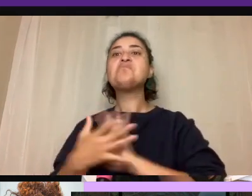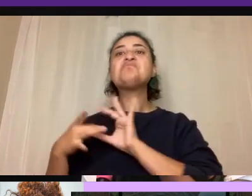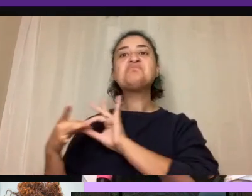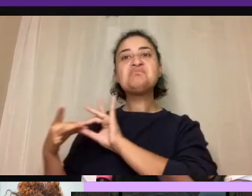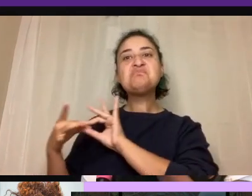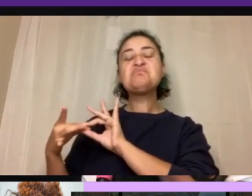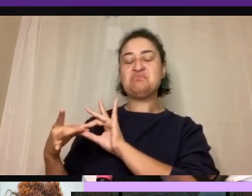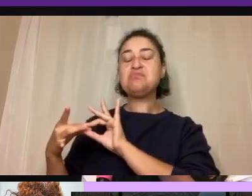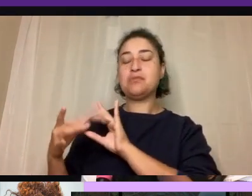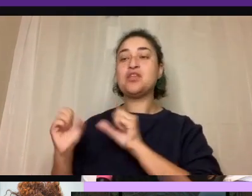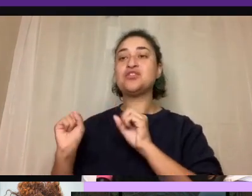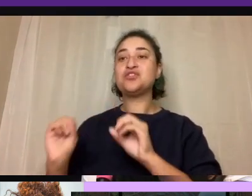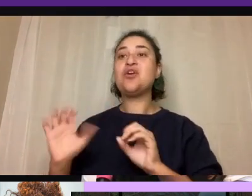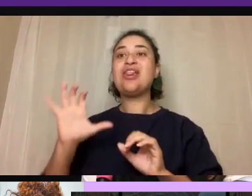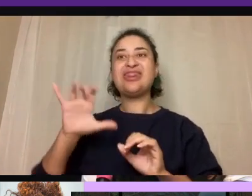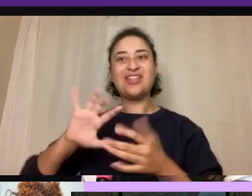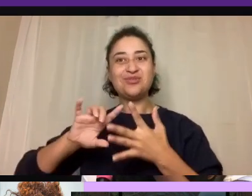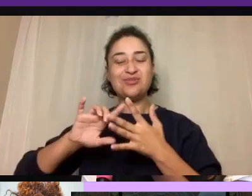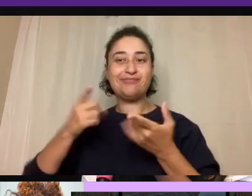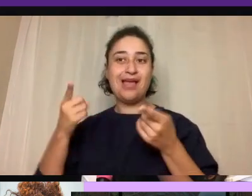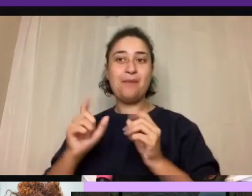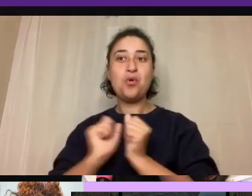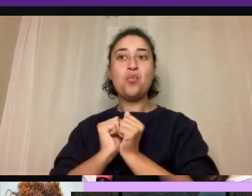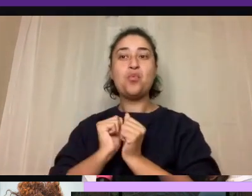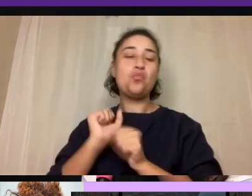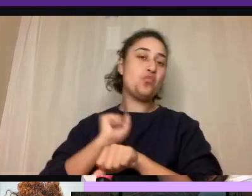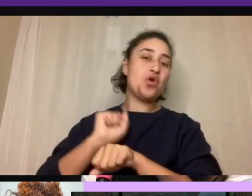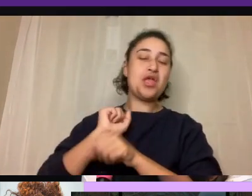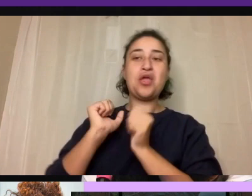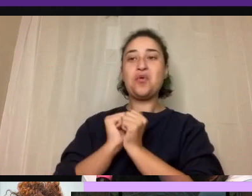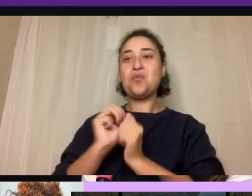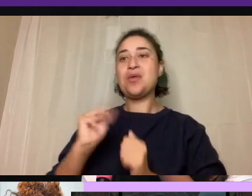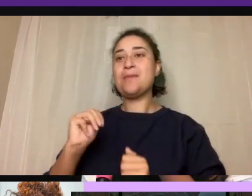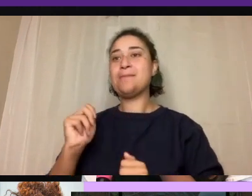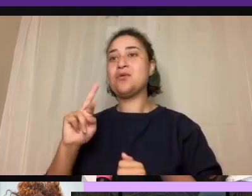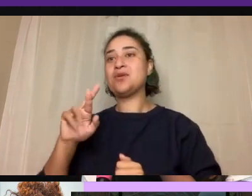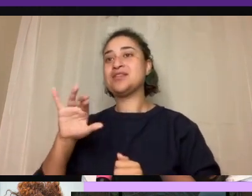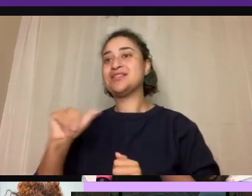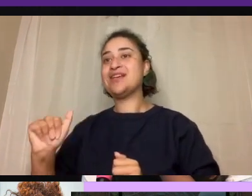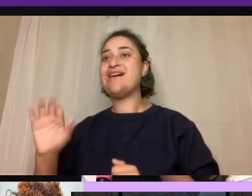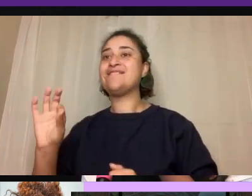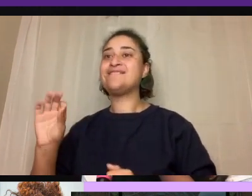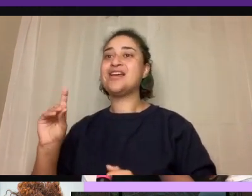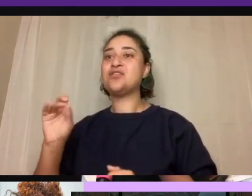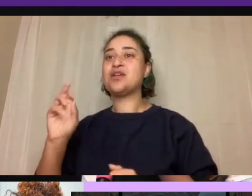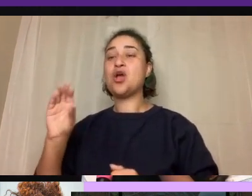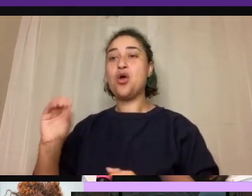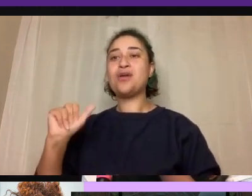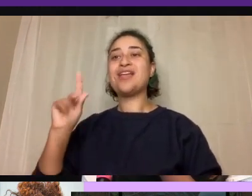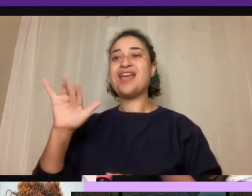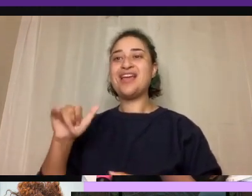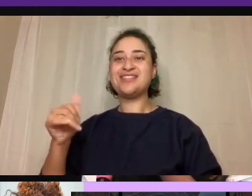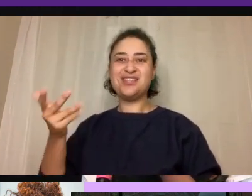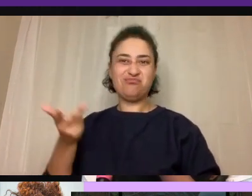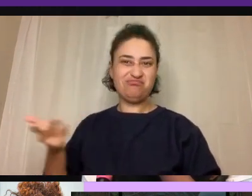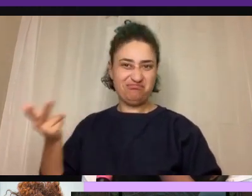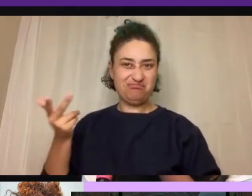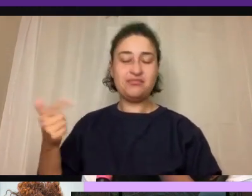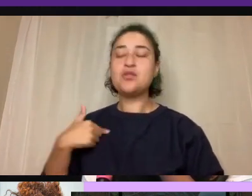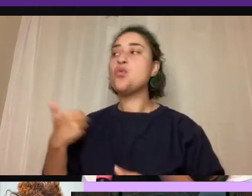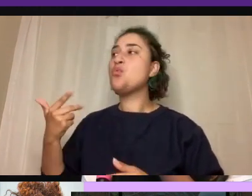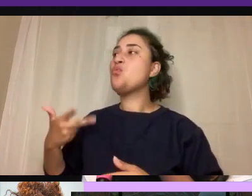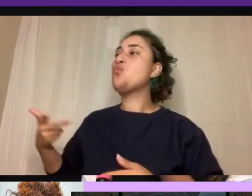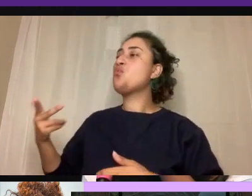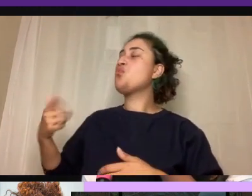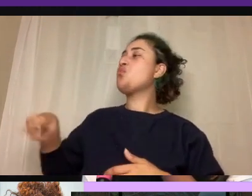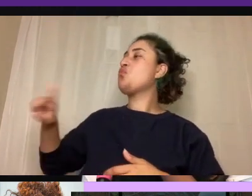Marisa to have us dip into our creative vibrations and really